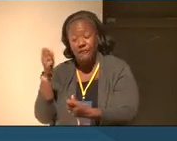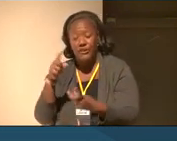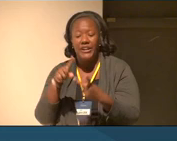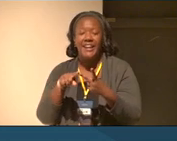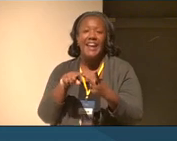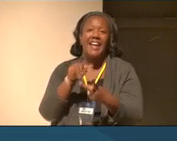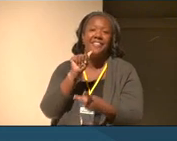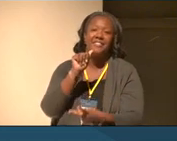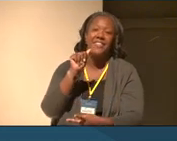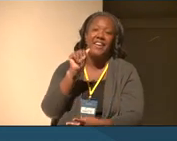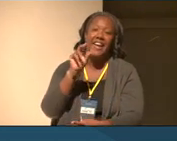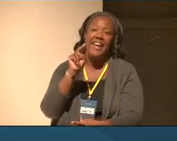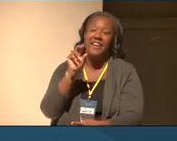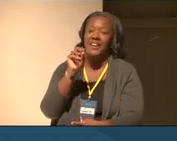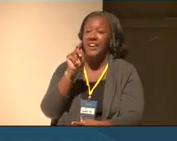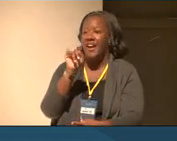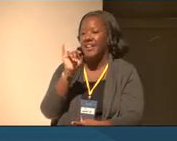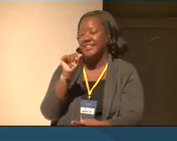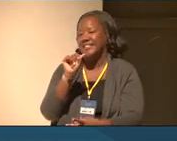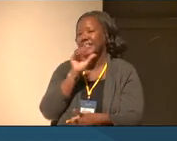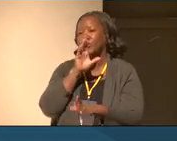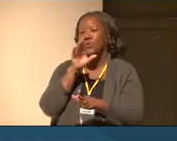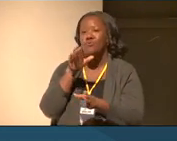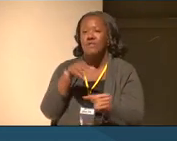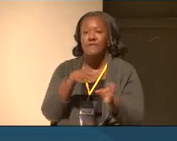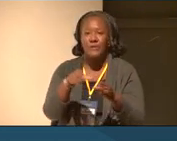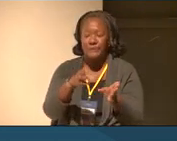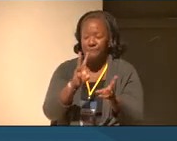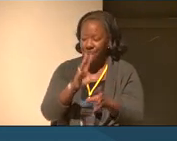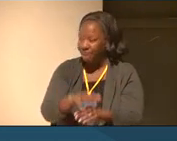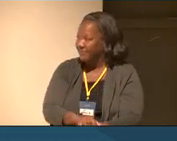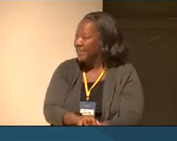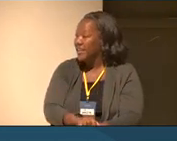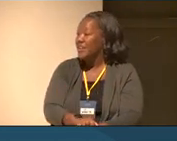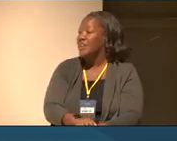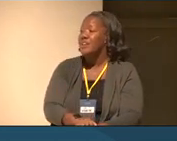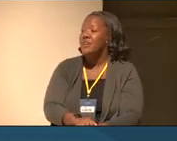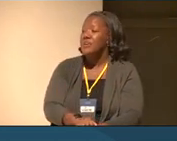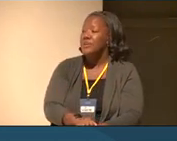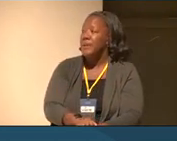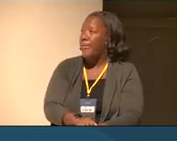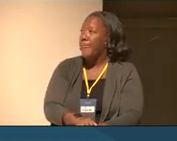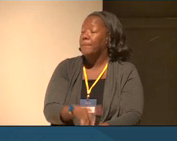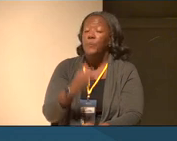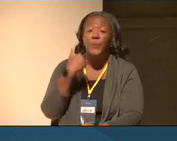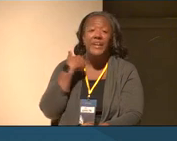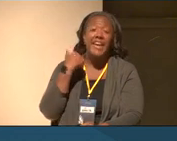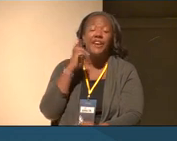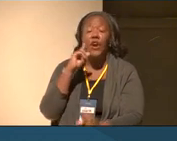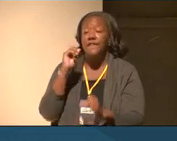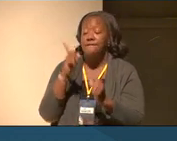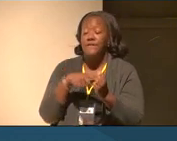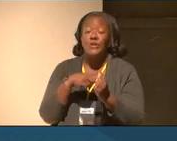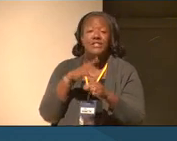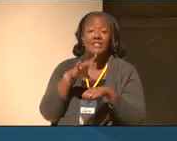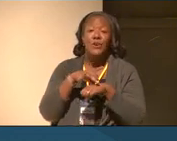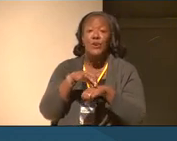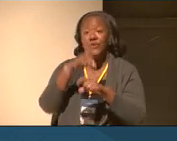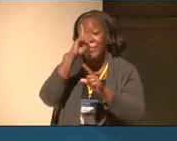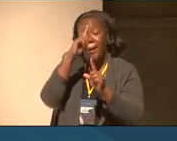recovery of the Anacostia River. And there are tons of examples like that as well. So we held the inaugural Earth Optimism Summit